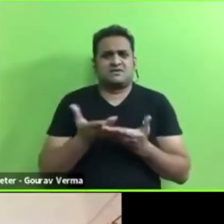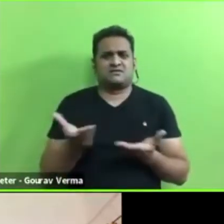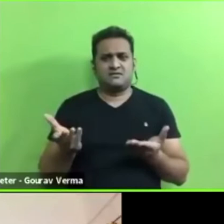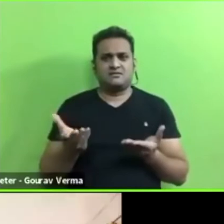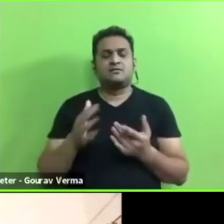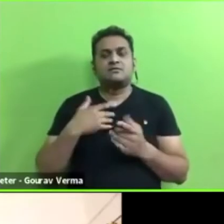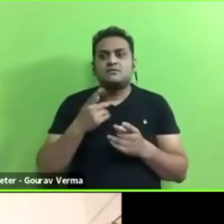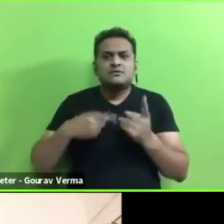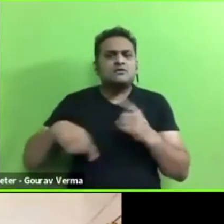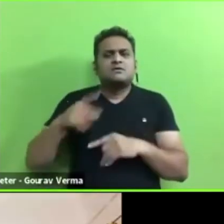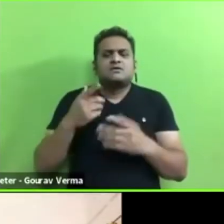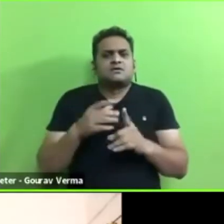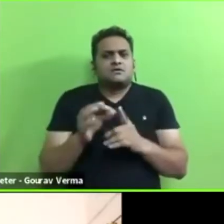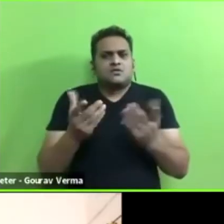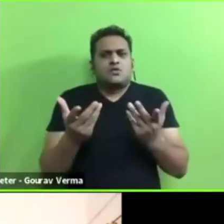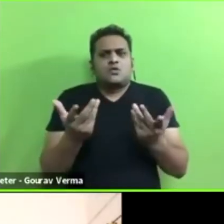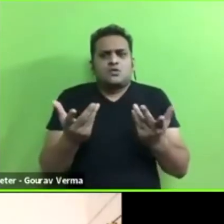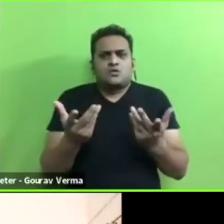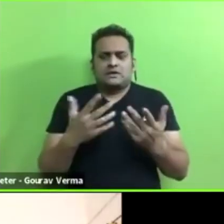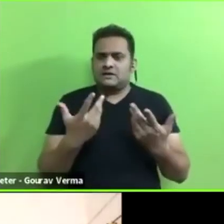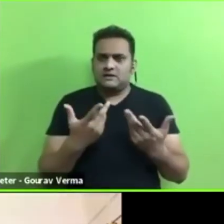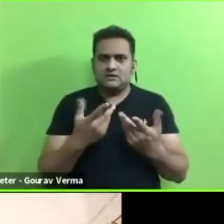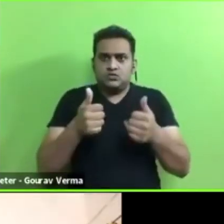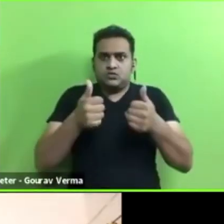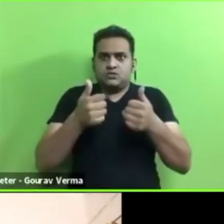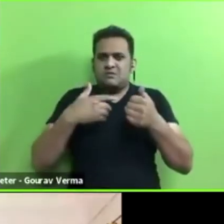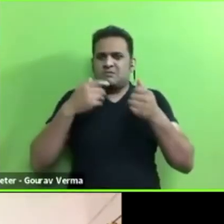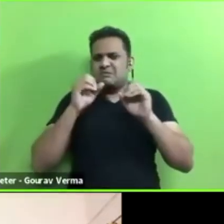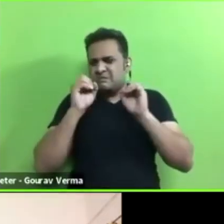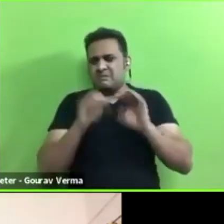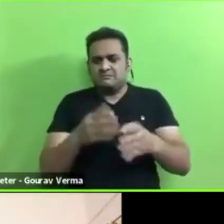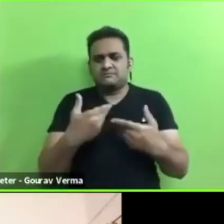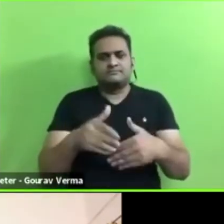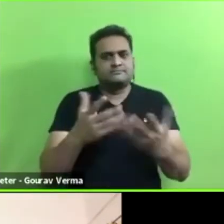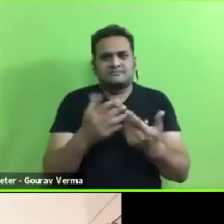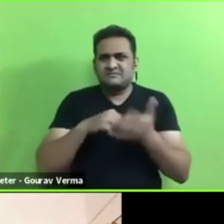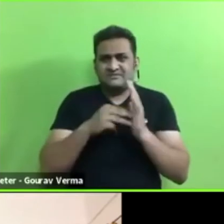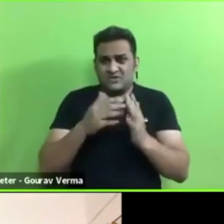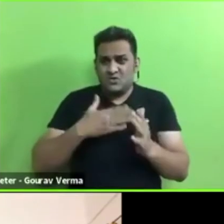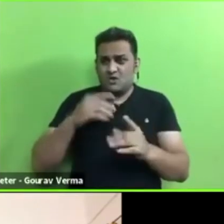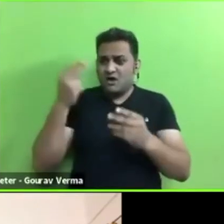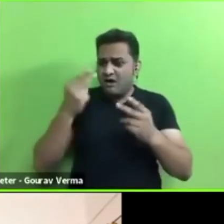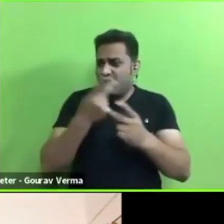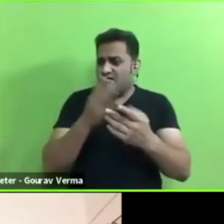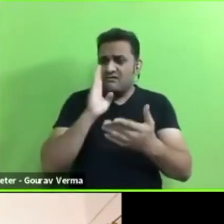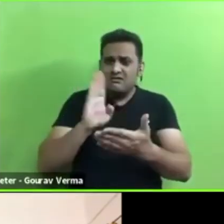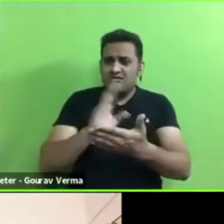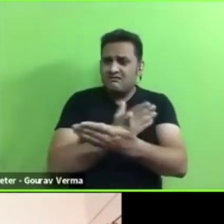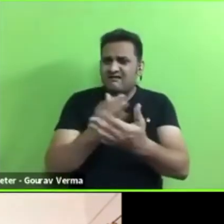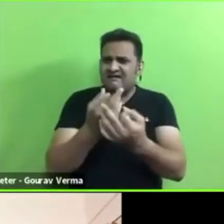do is, we actually make it even worse in the discourse. So there's no respect of the art forms that are there practiced